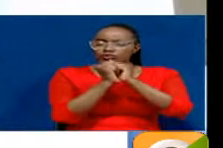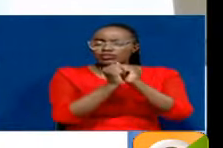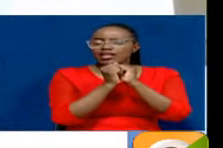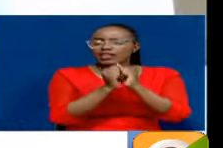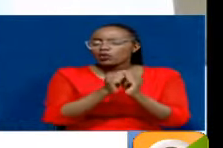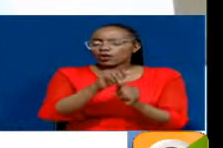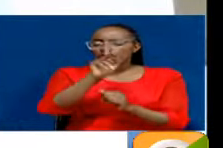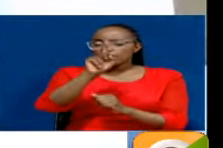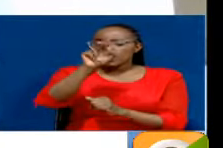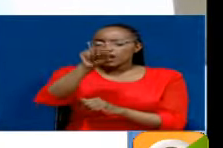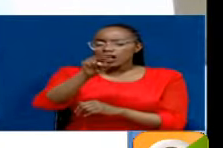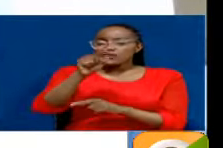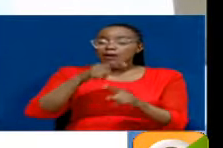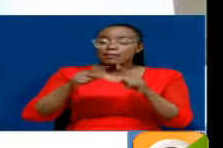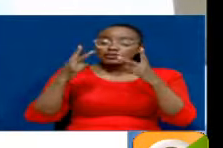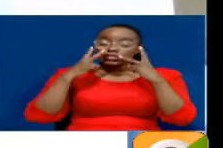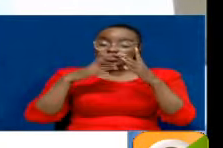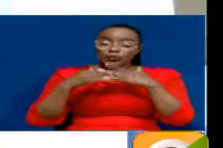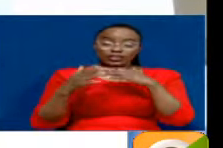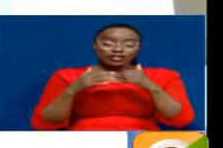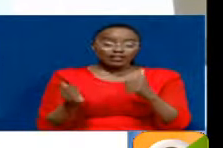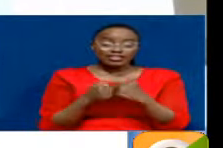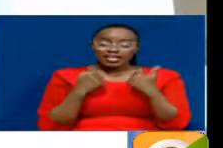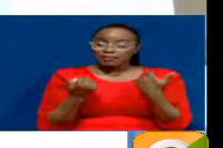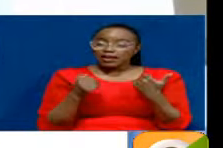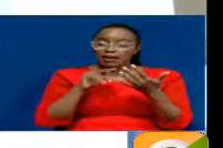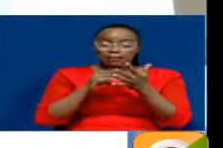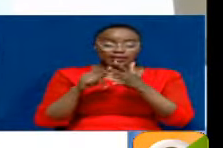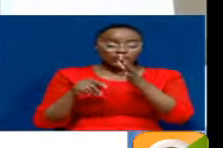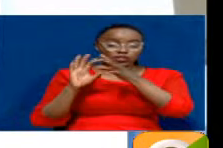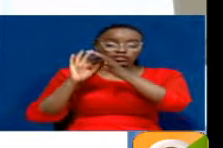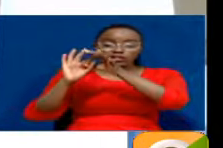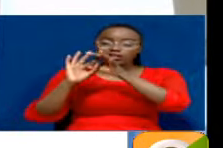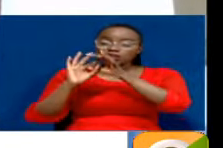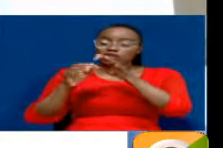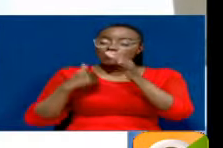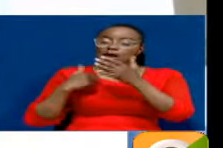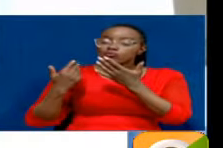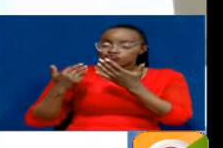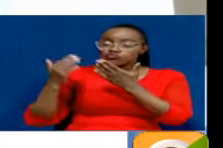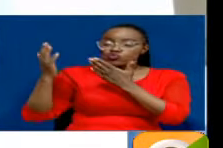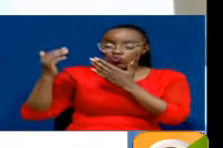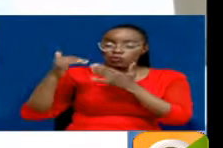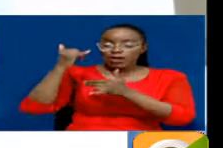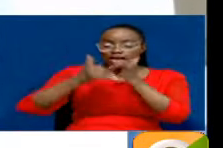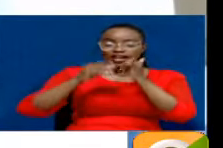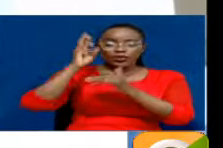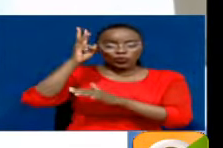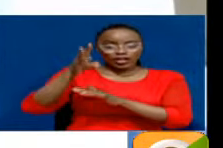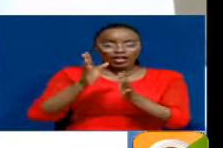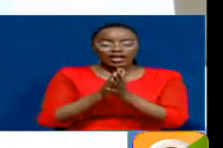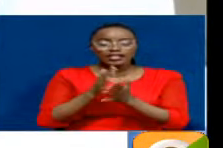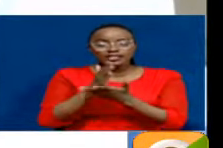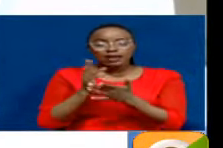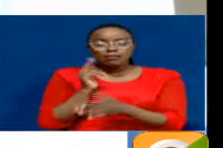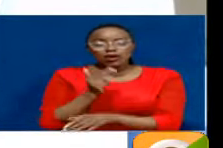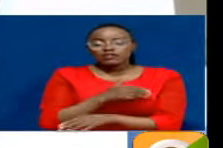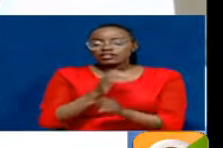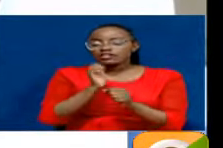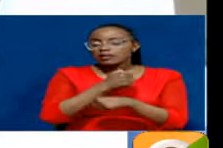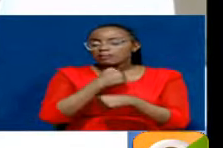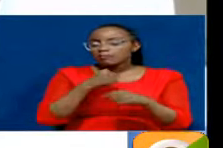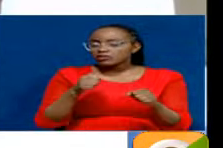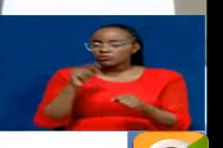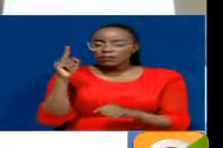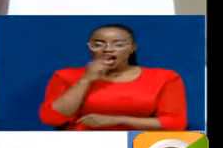but see exactly what has happened. So it's a culture that I hope will come to an end. Some of us cannot be beaten